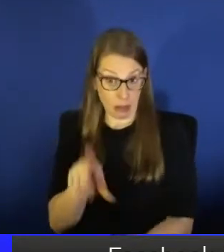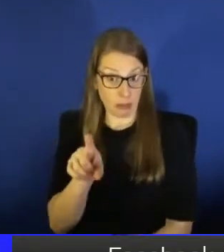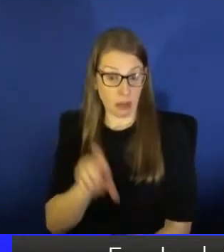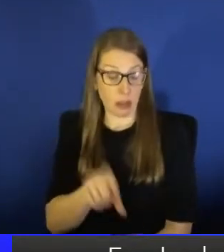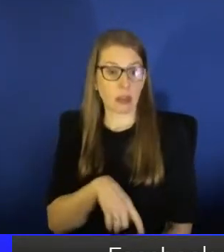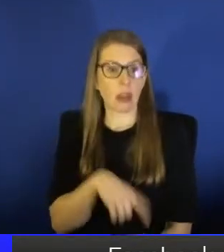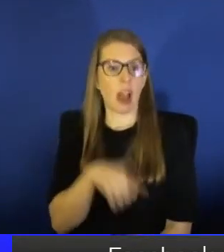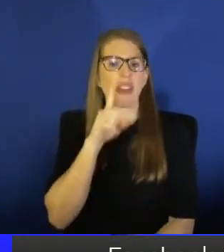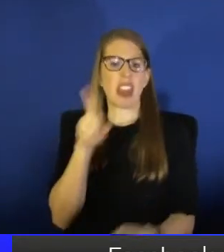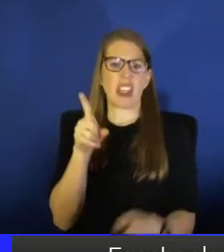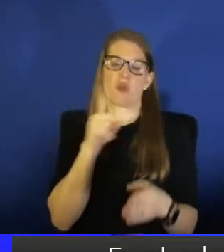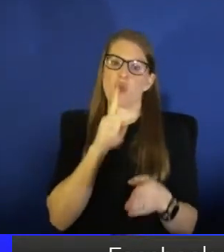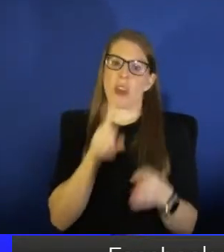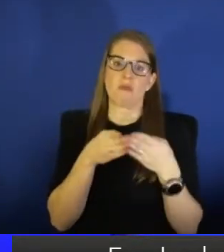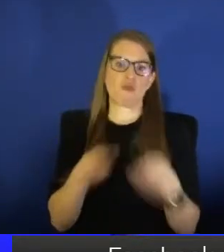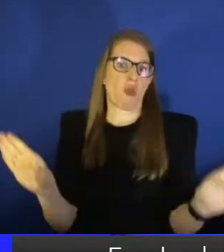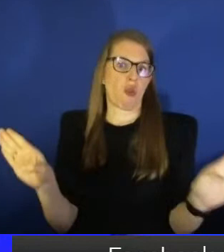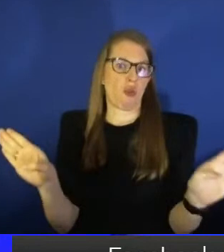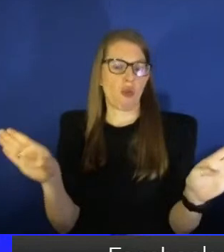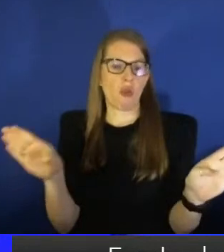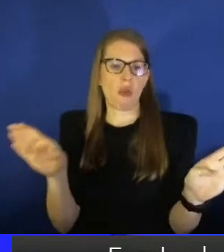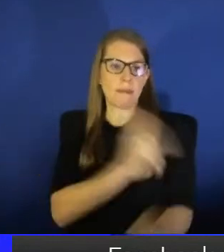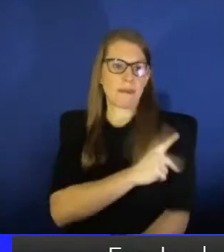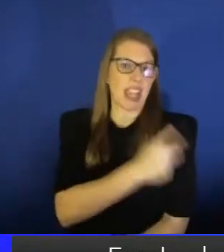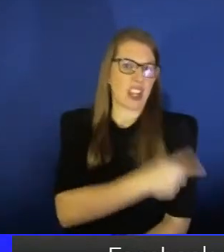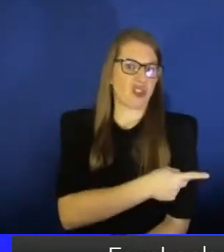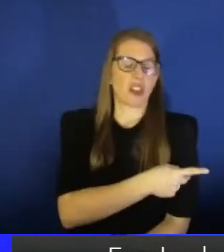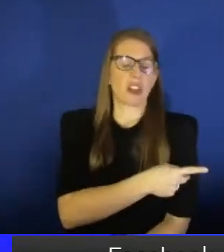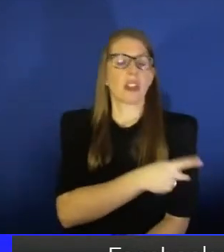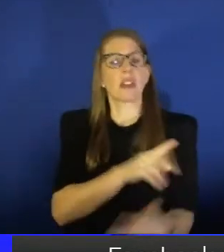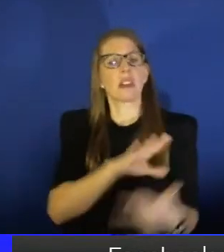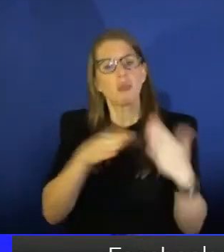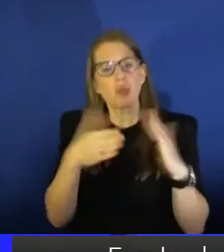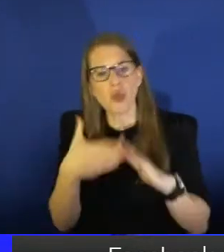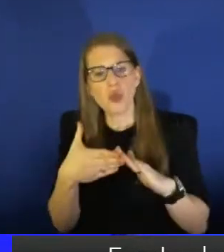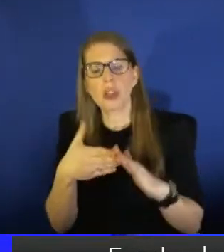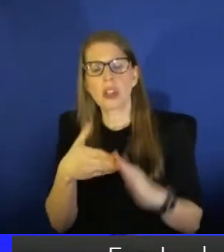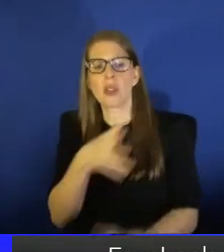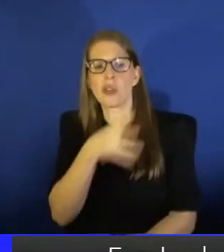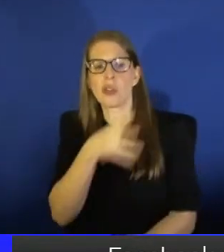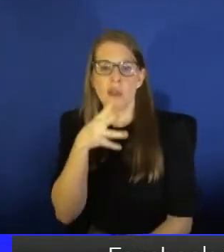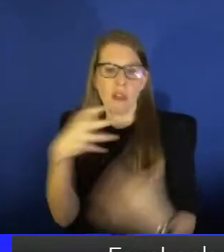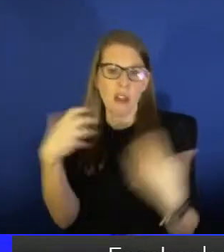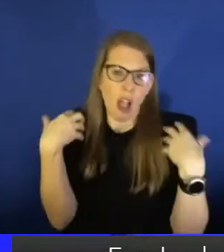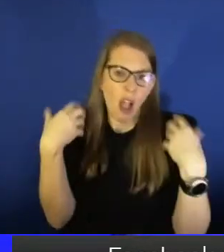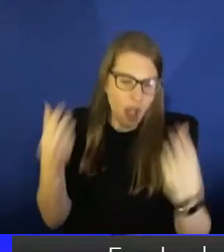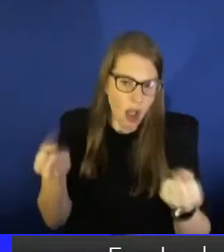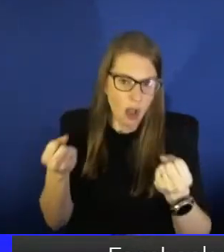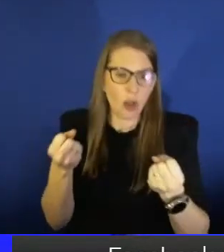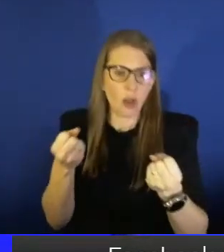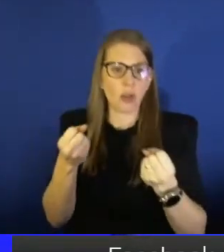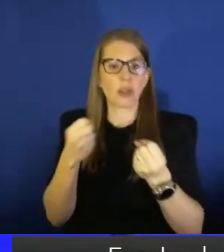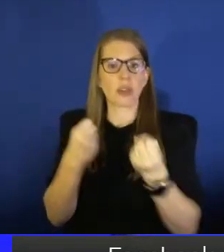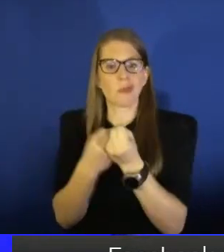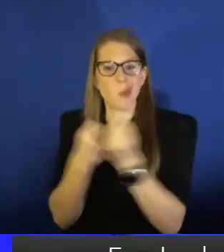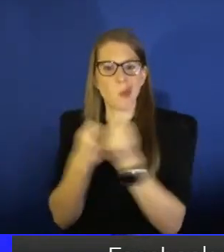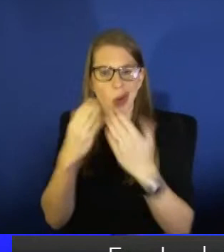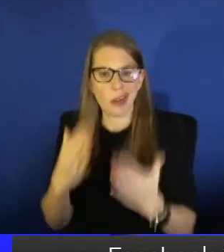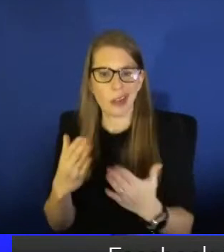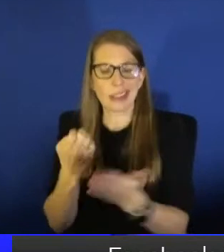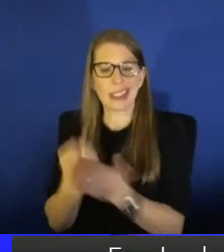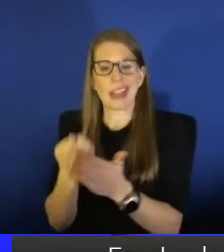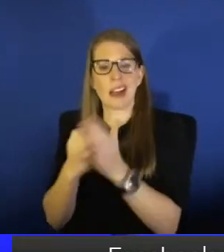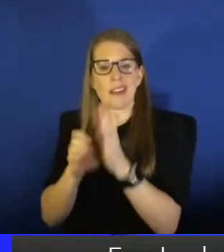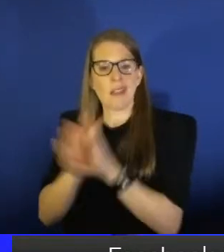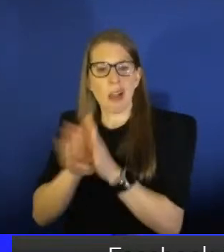broad, not just patients, but communities, rural health stakeholders, economic development, you name it. Healthcare